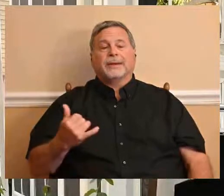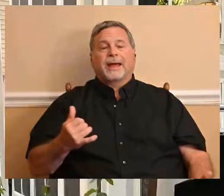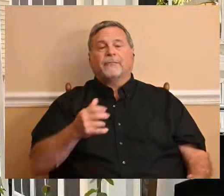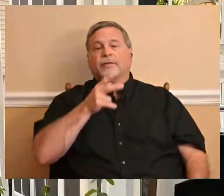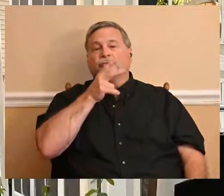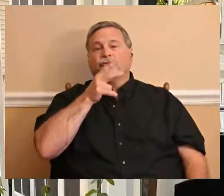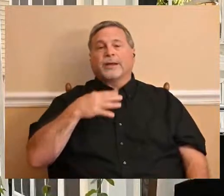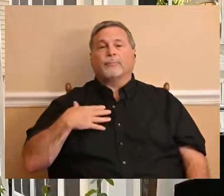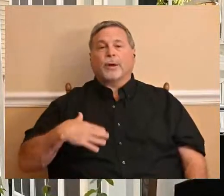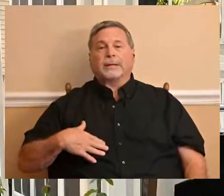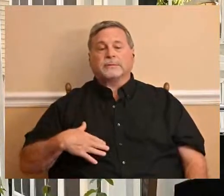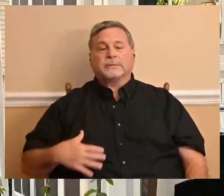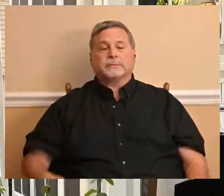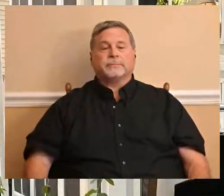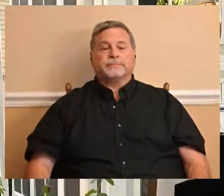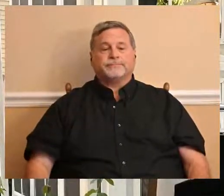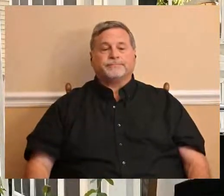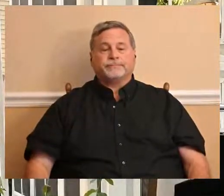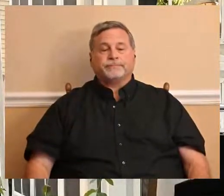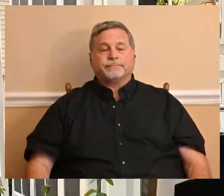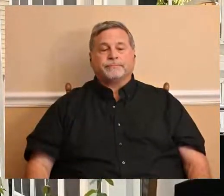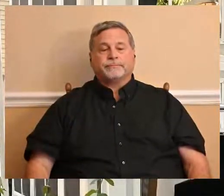got.